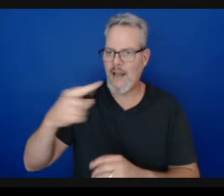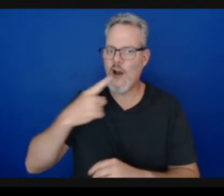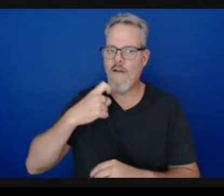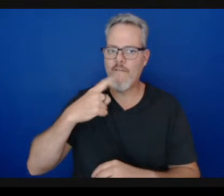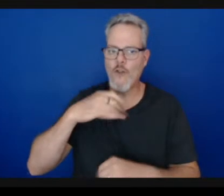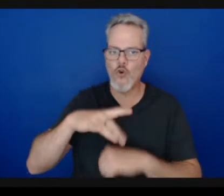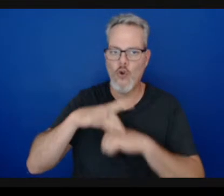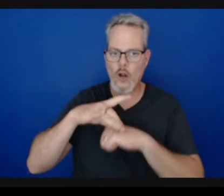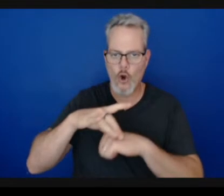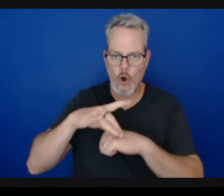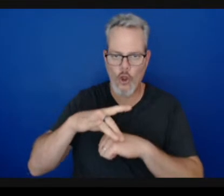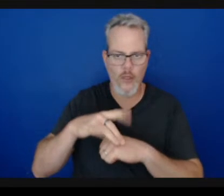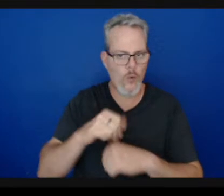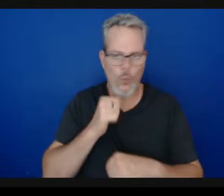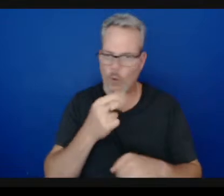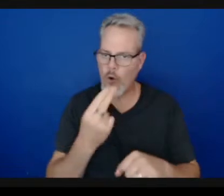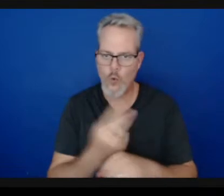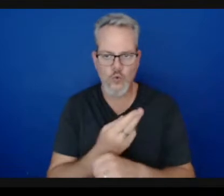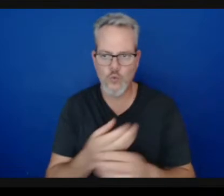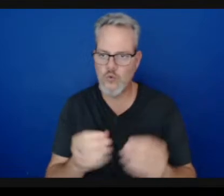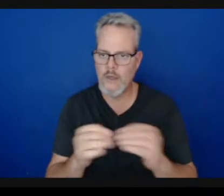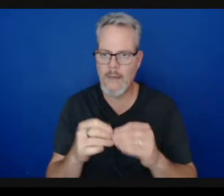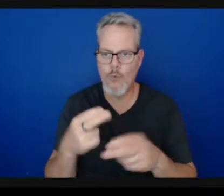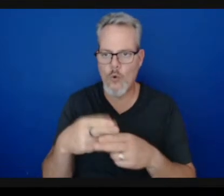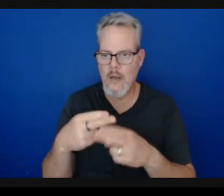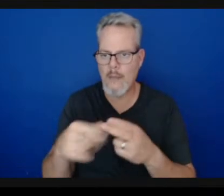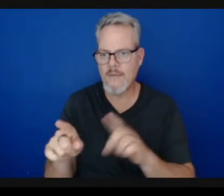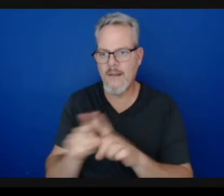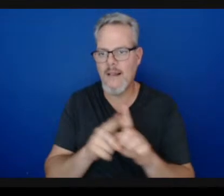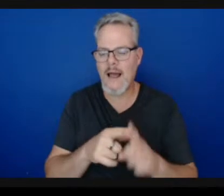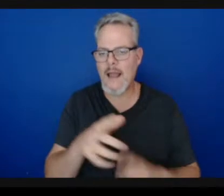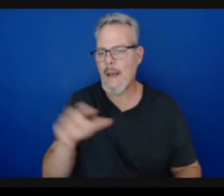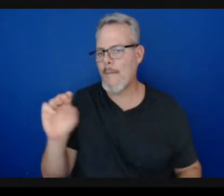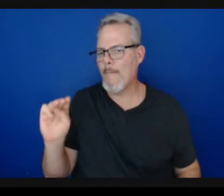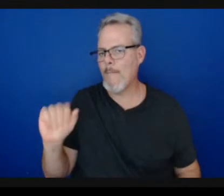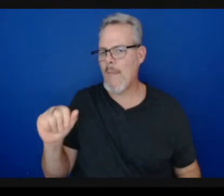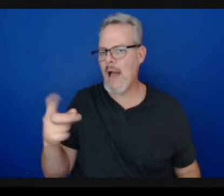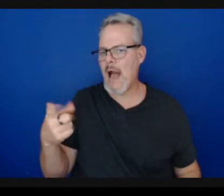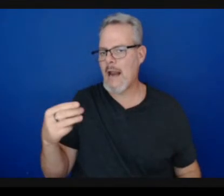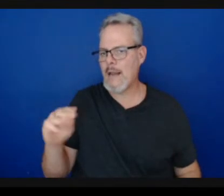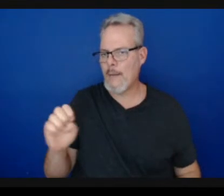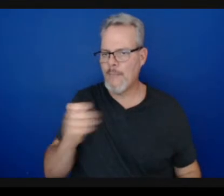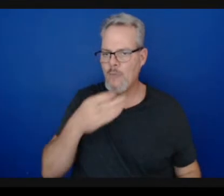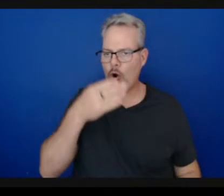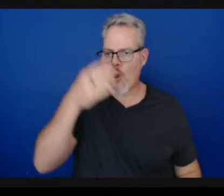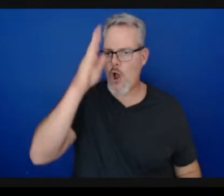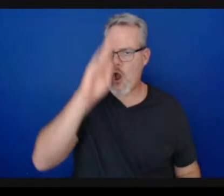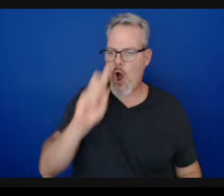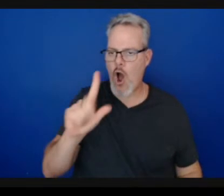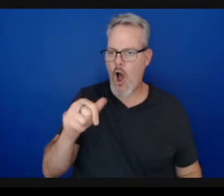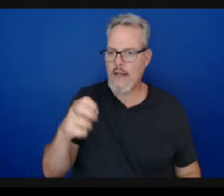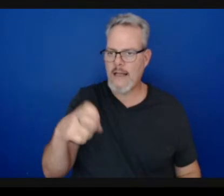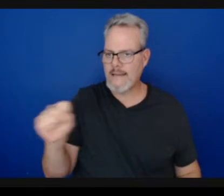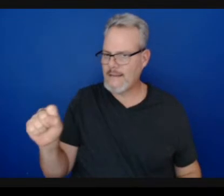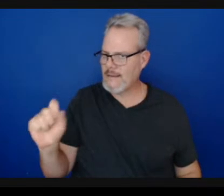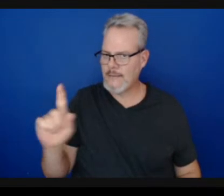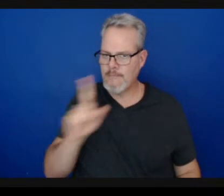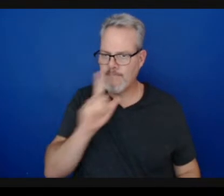longer use English editions such as madam or goddess or deity. It's just Pele.